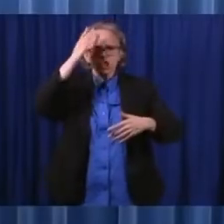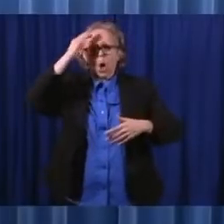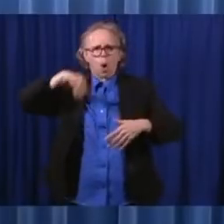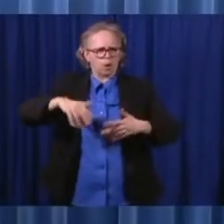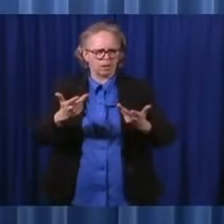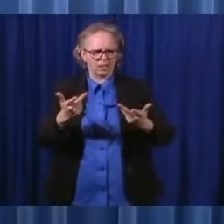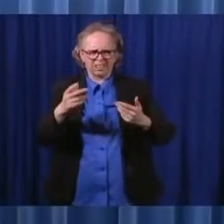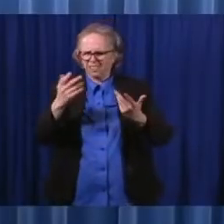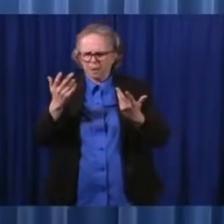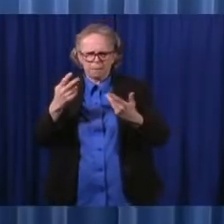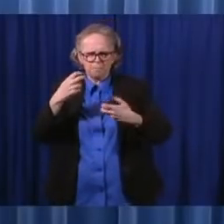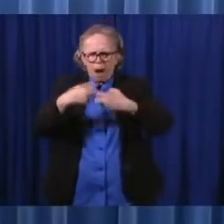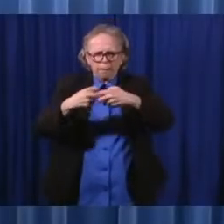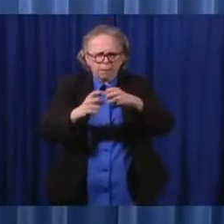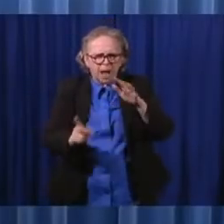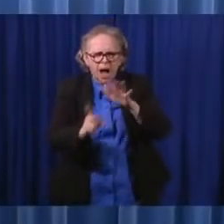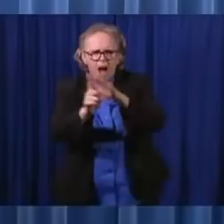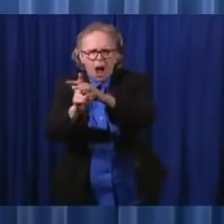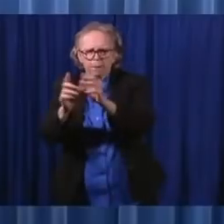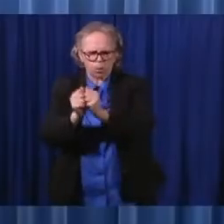with police conduct.